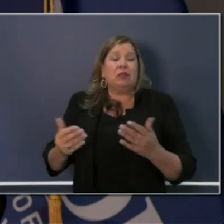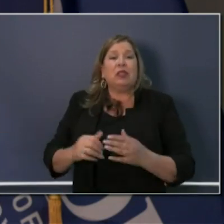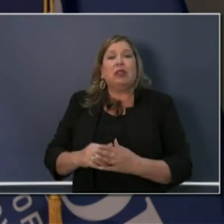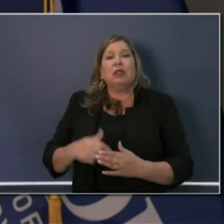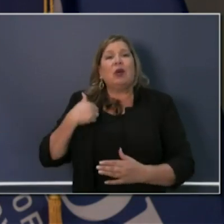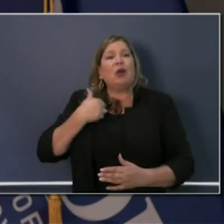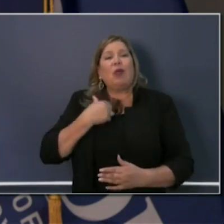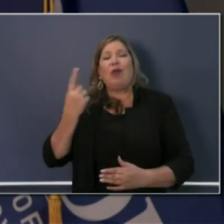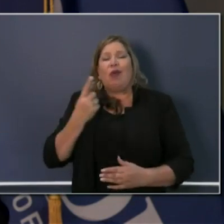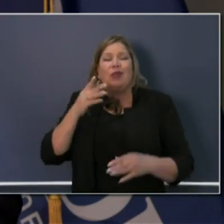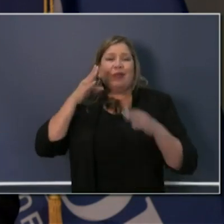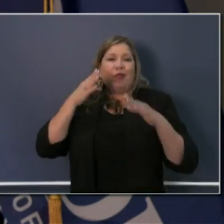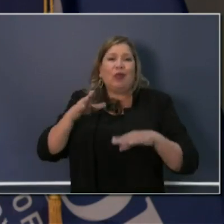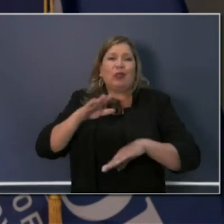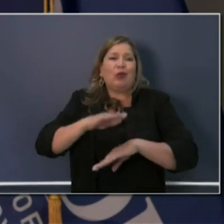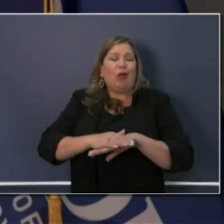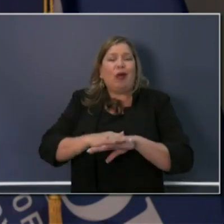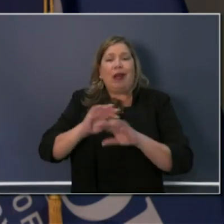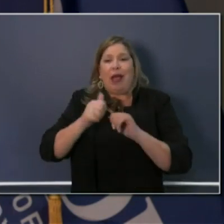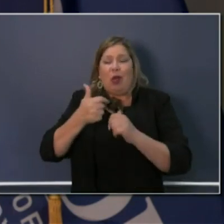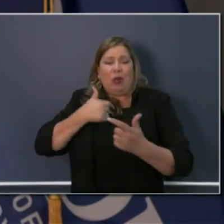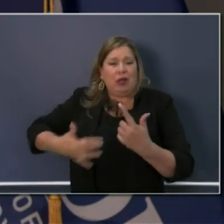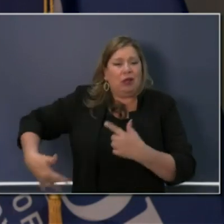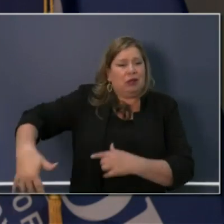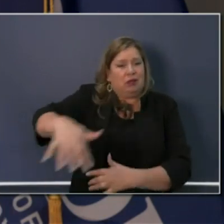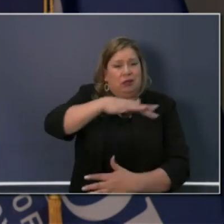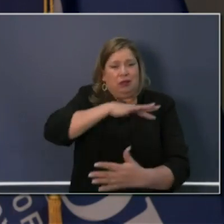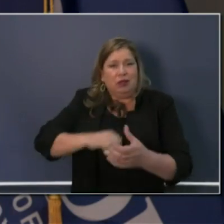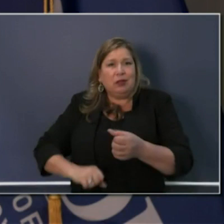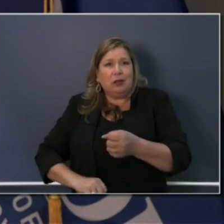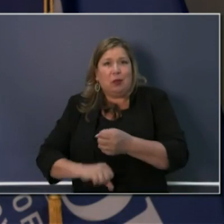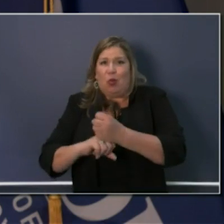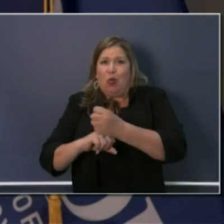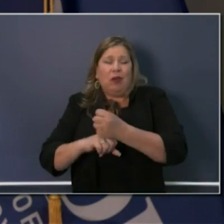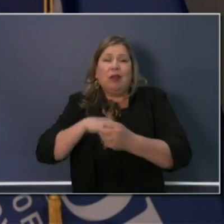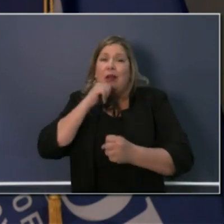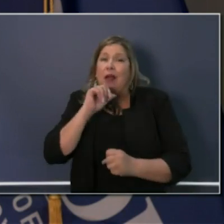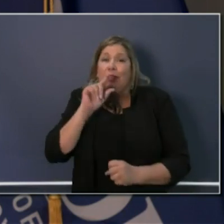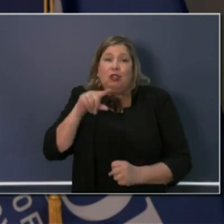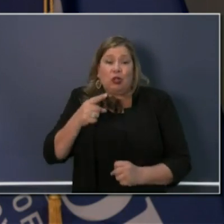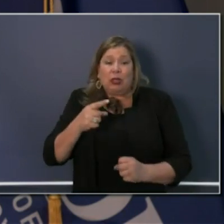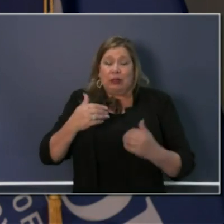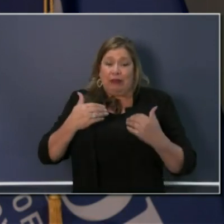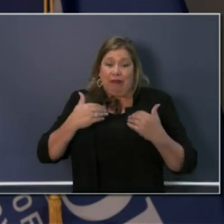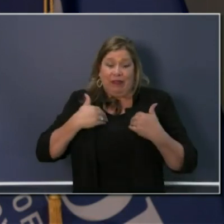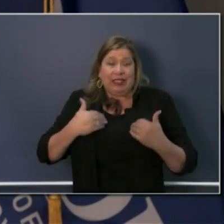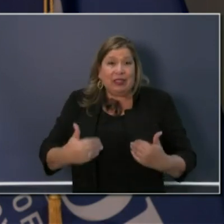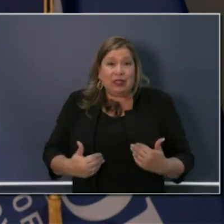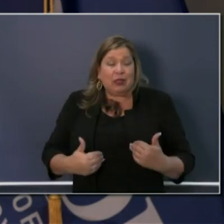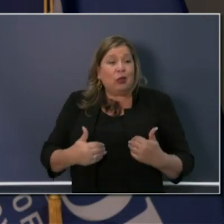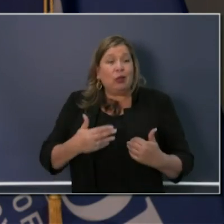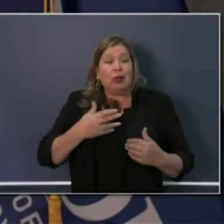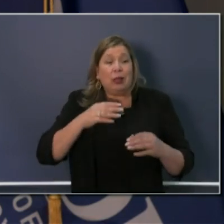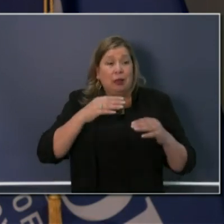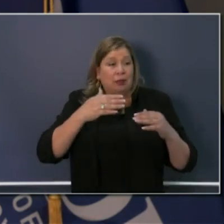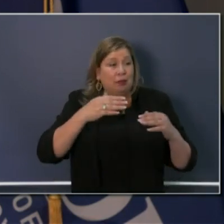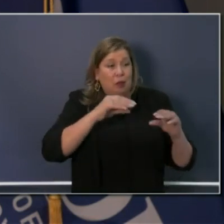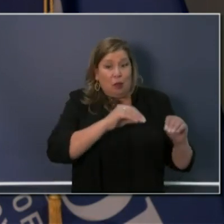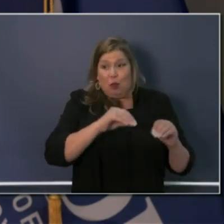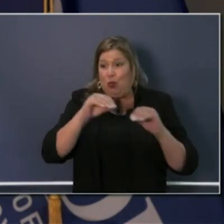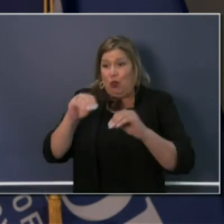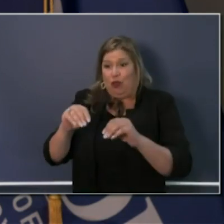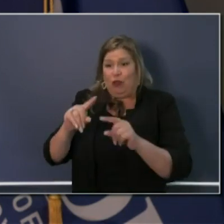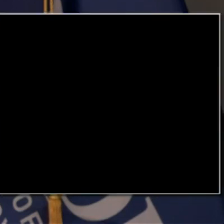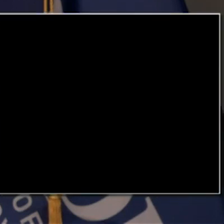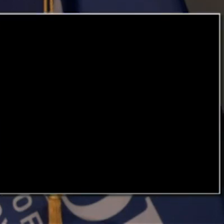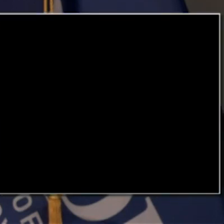social services, the wraparound services that are required, not just the physical occupancy of these units,